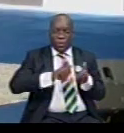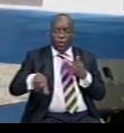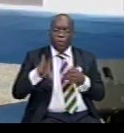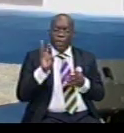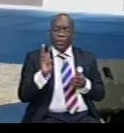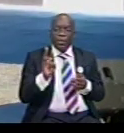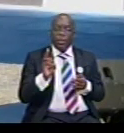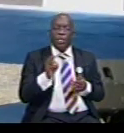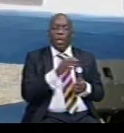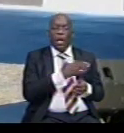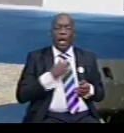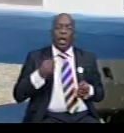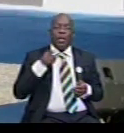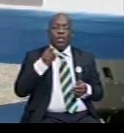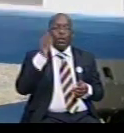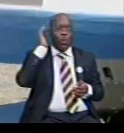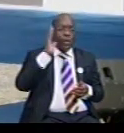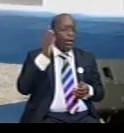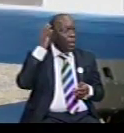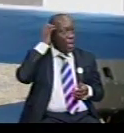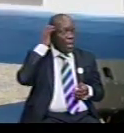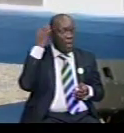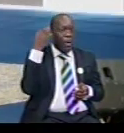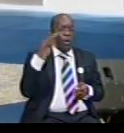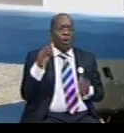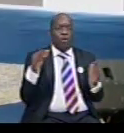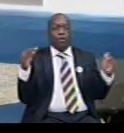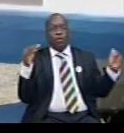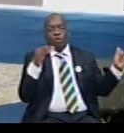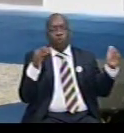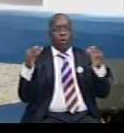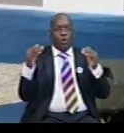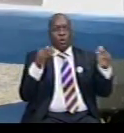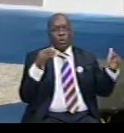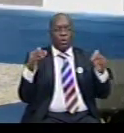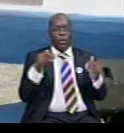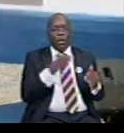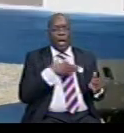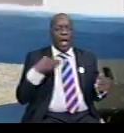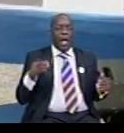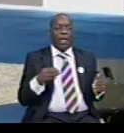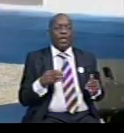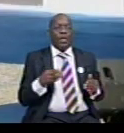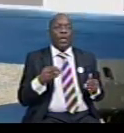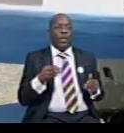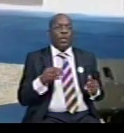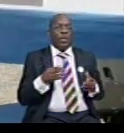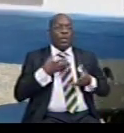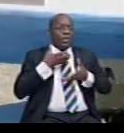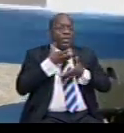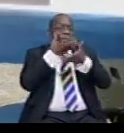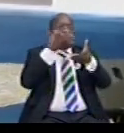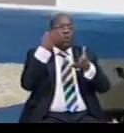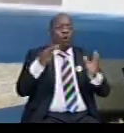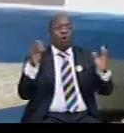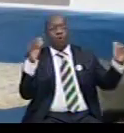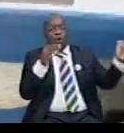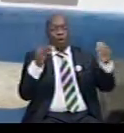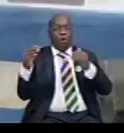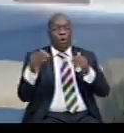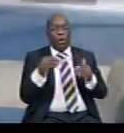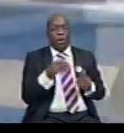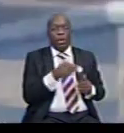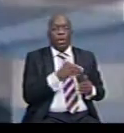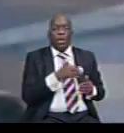says, and ye shall hear of wars and rumors of wars. It said, you don't even have to